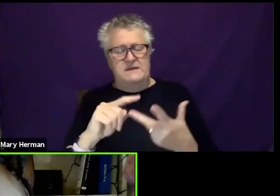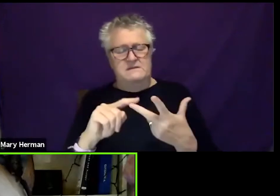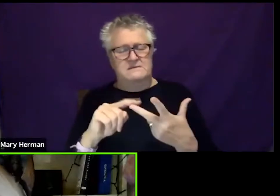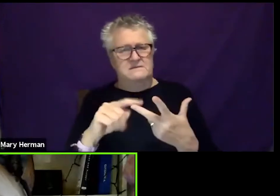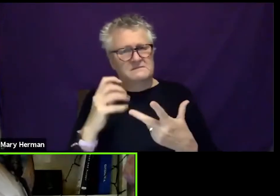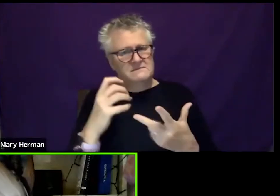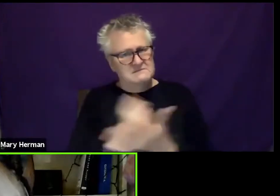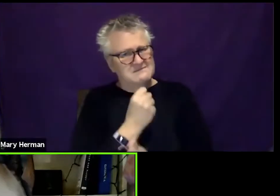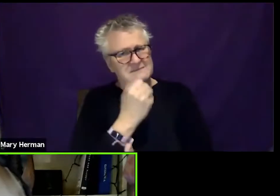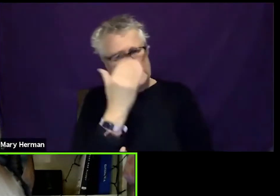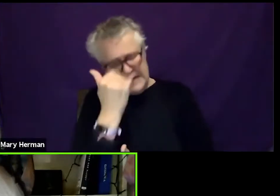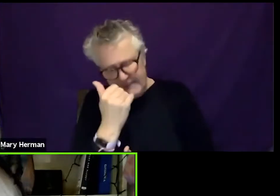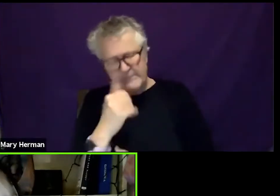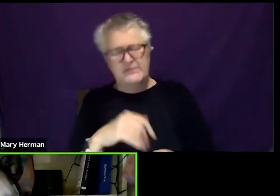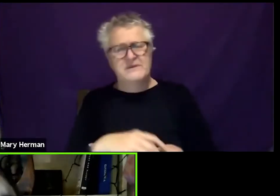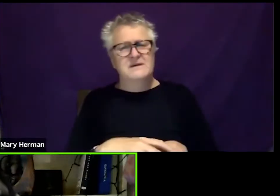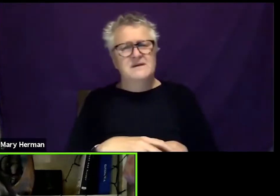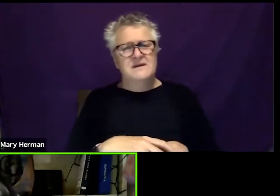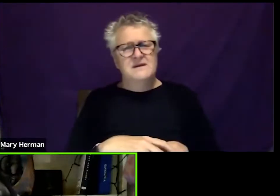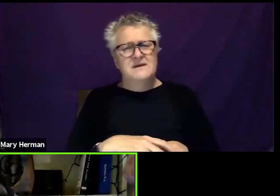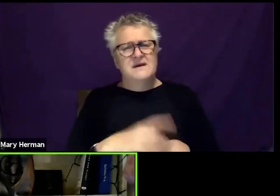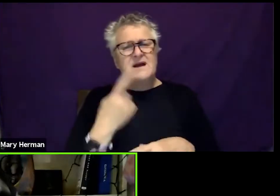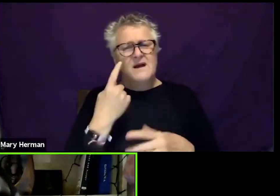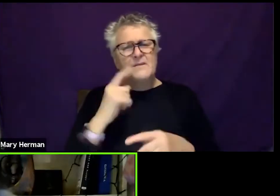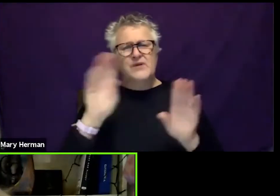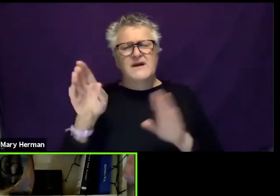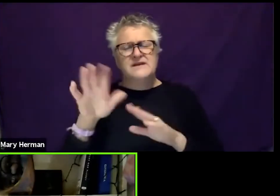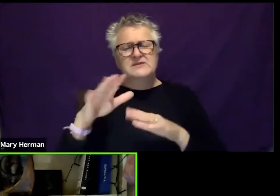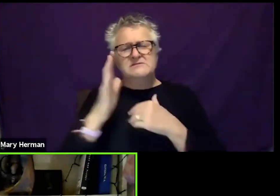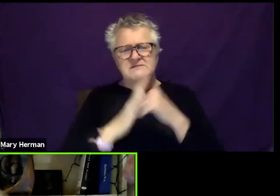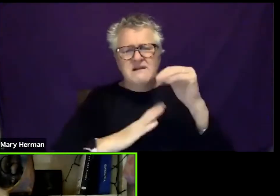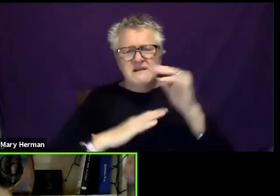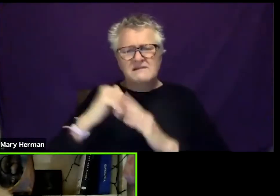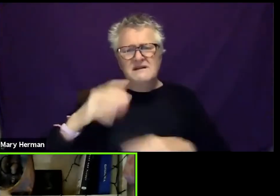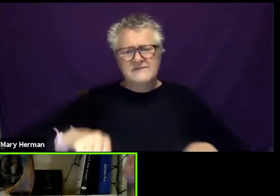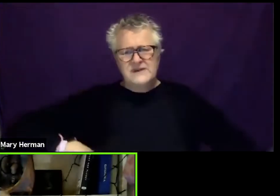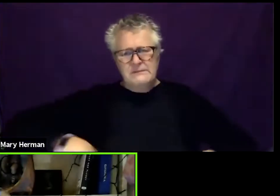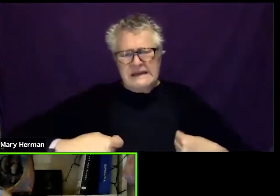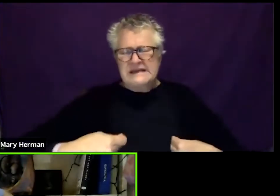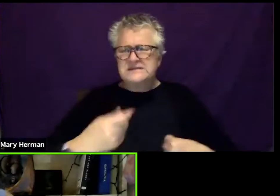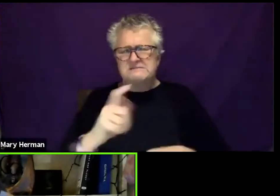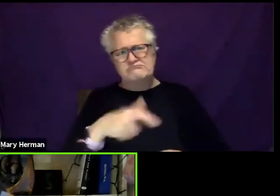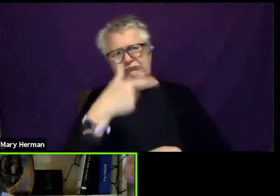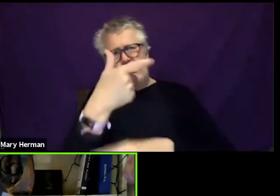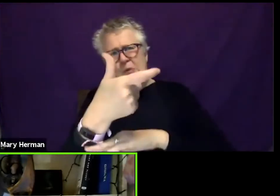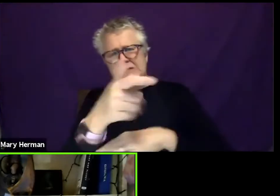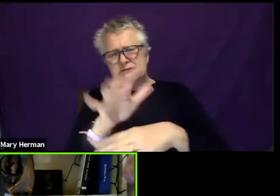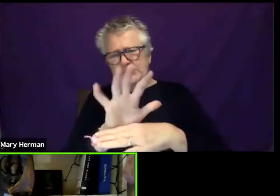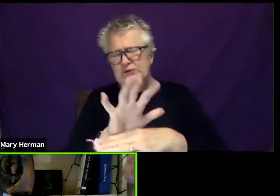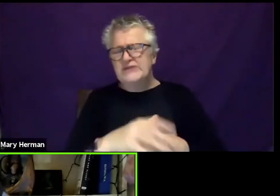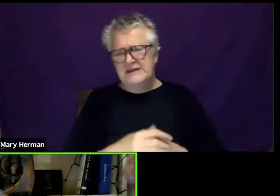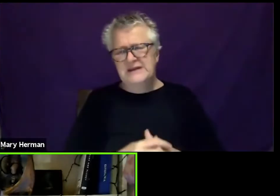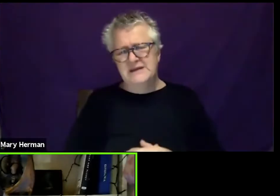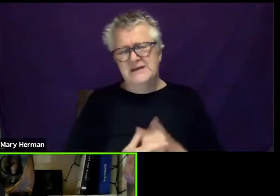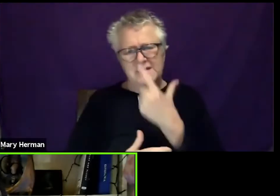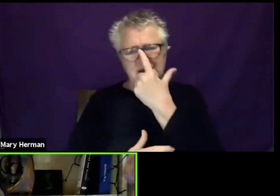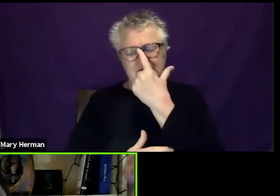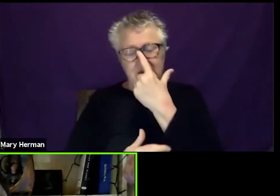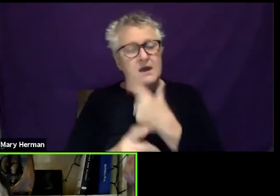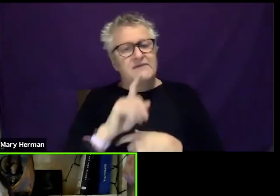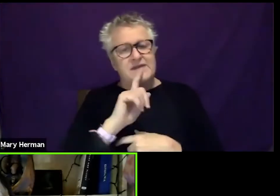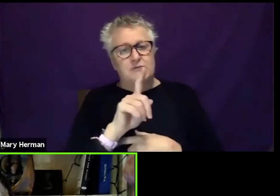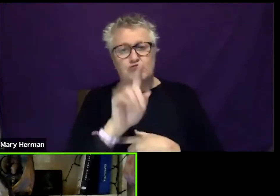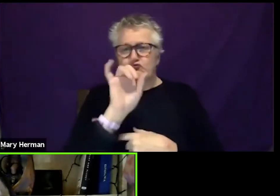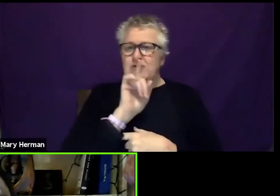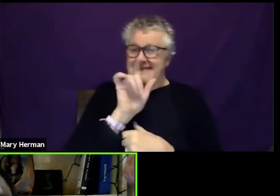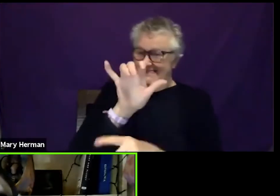your sweatpants, watch a zombie film, relax. Right. And I think that's an important part of our activism for each